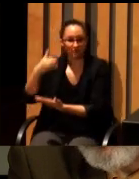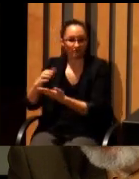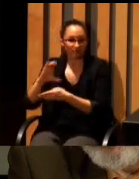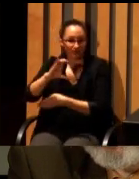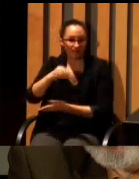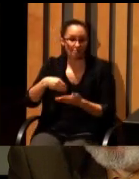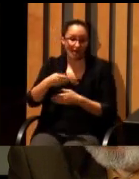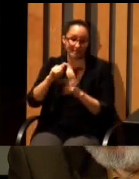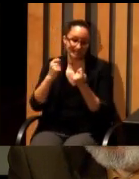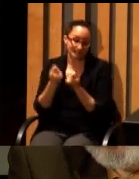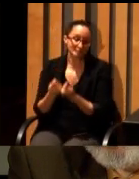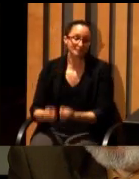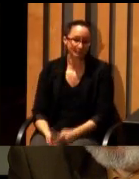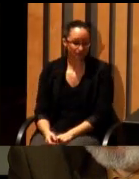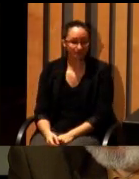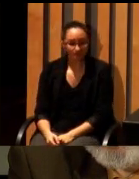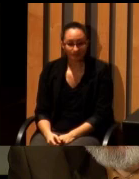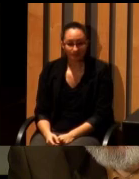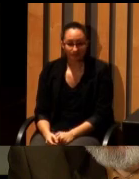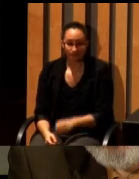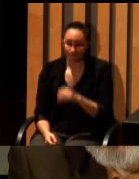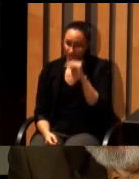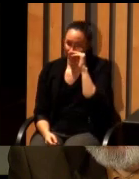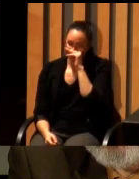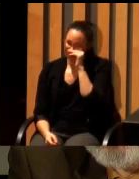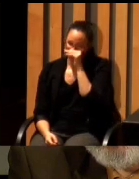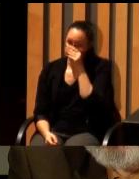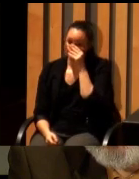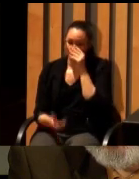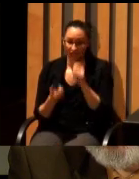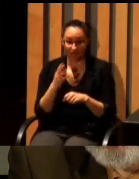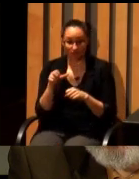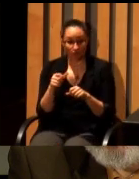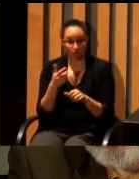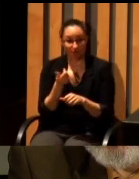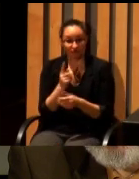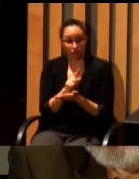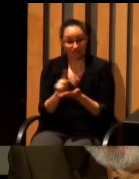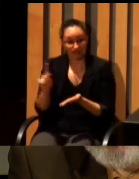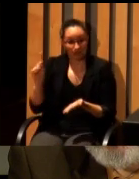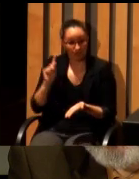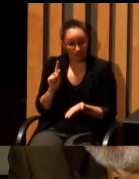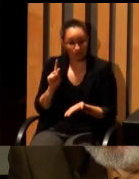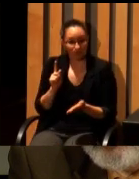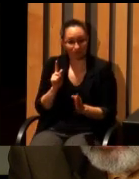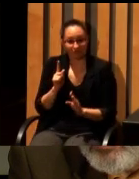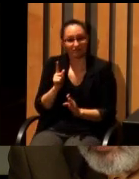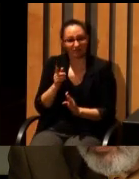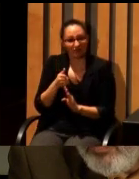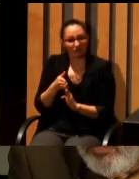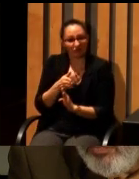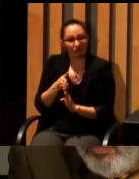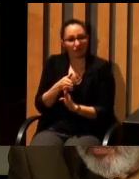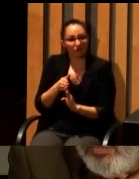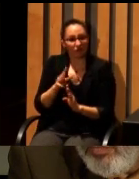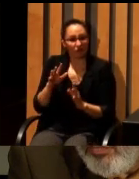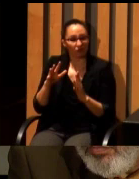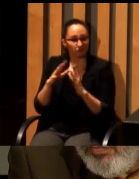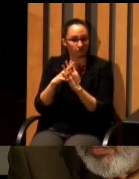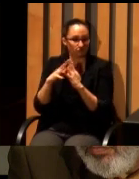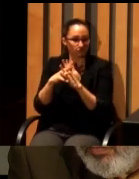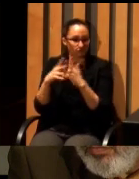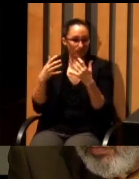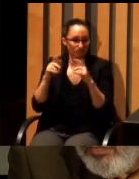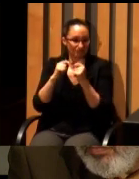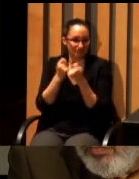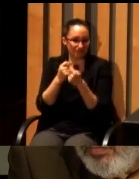here we are. Just a matter of weeks ago, before the Washington pro football team played a postseason game at FedEx Field, one